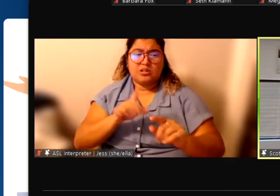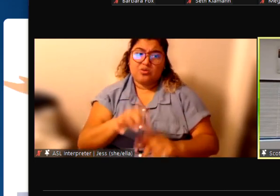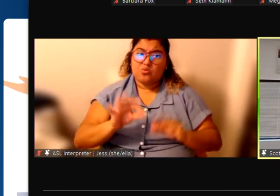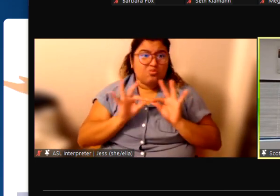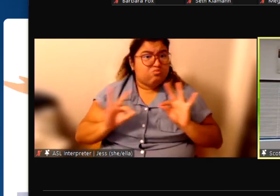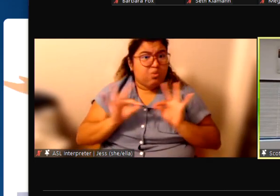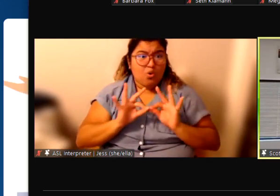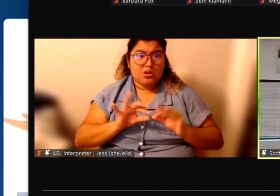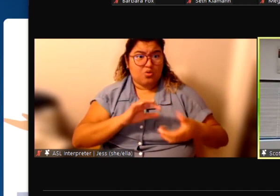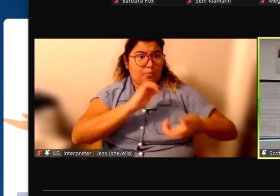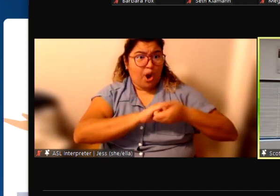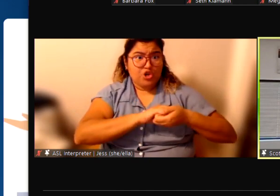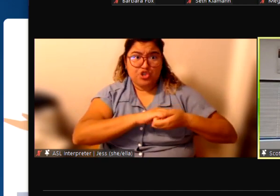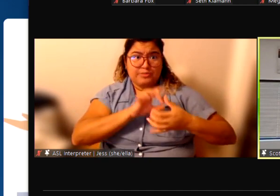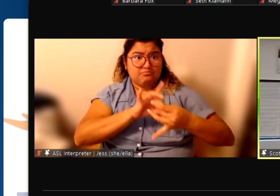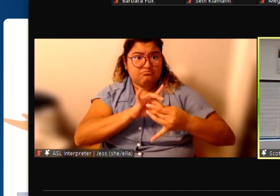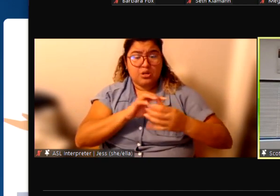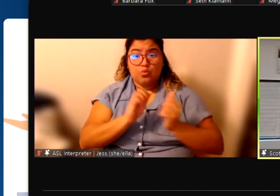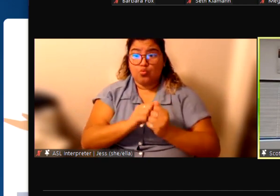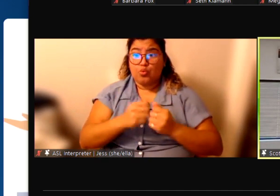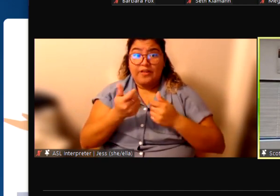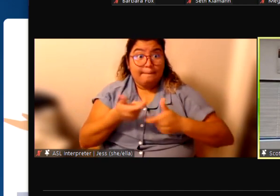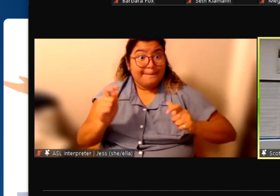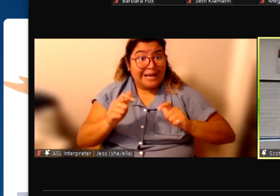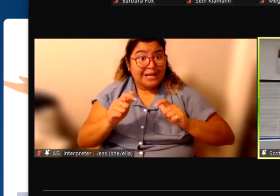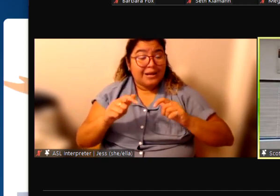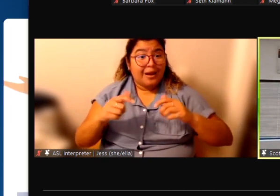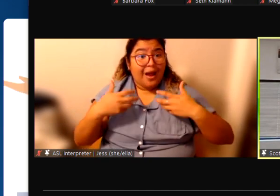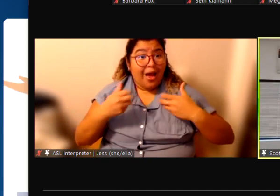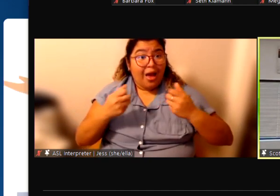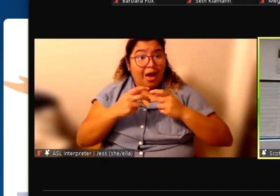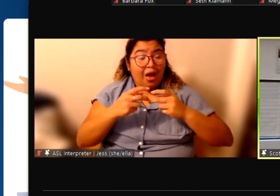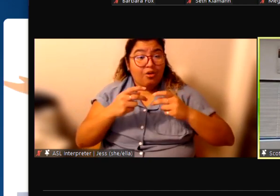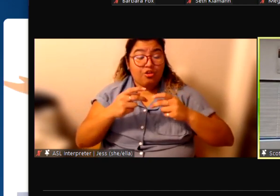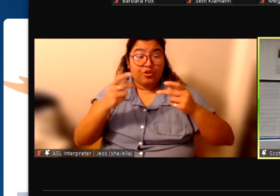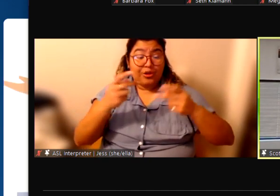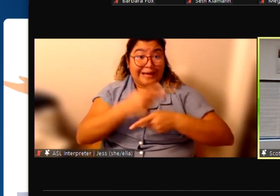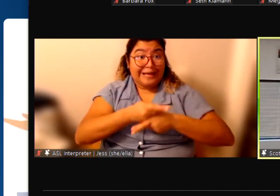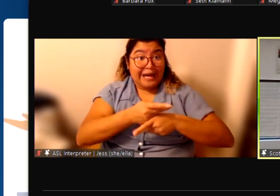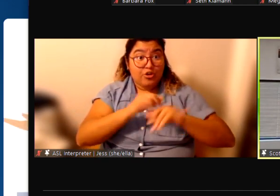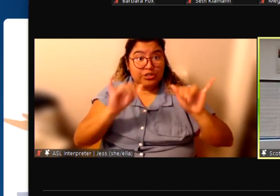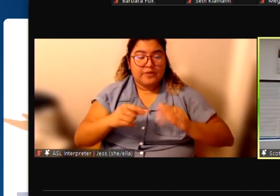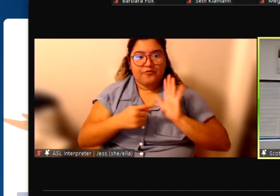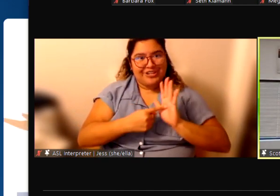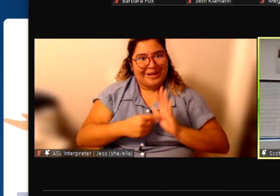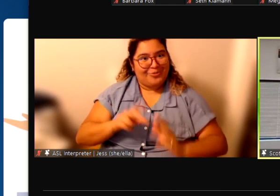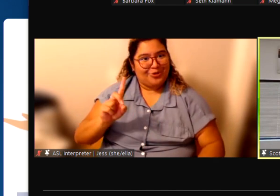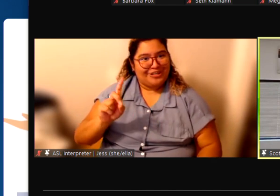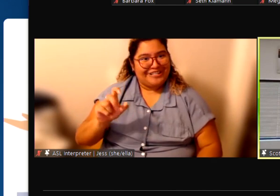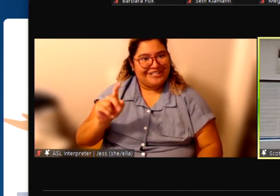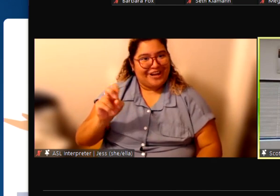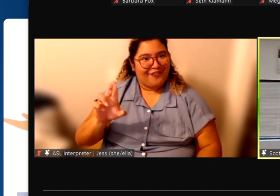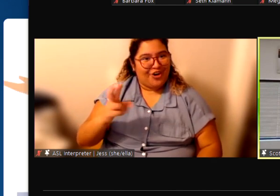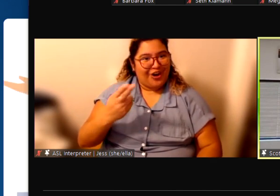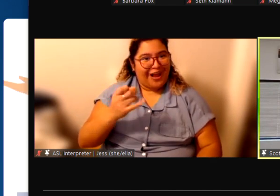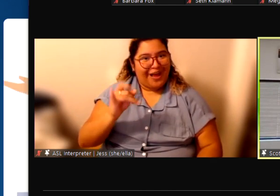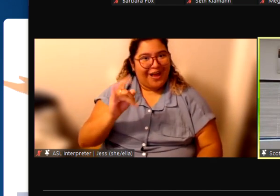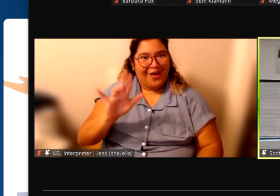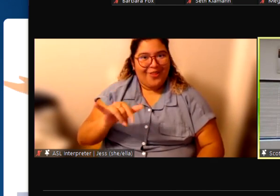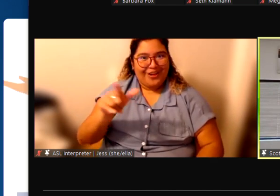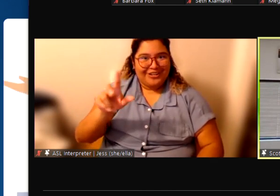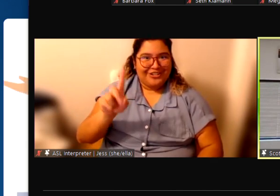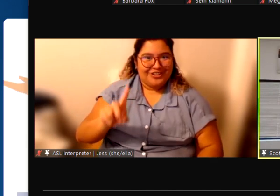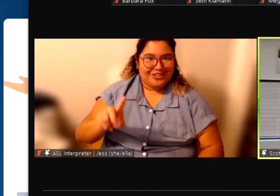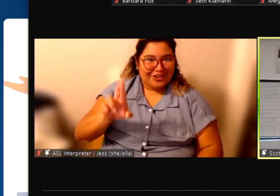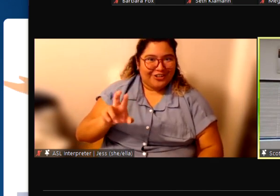it is with our large healthcare systems like Deriver Health that Dr. Price represents, all of our local public health